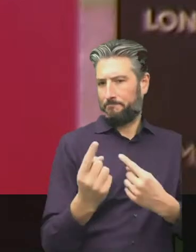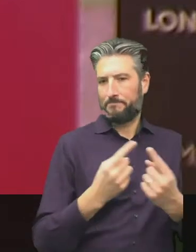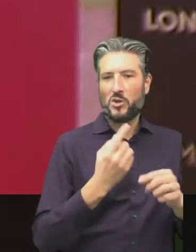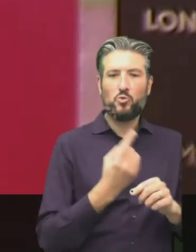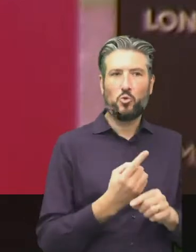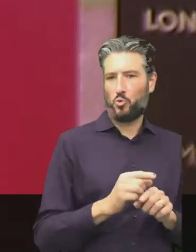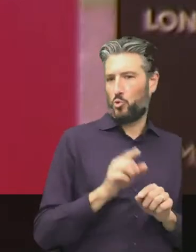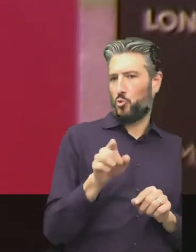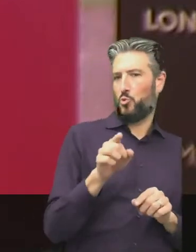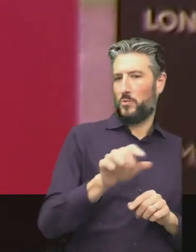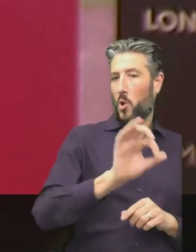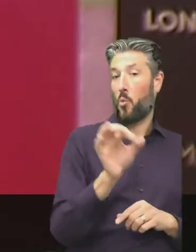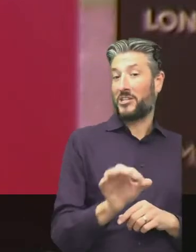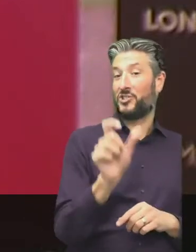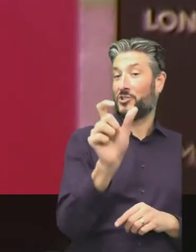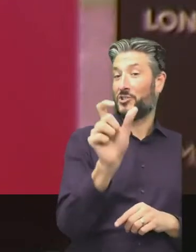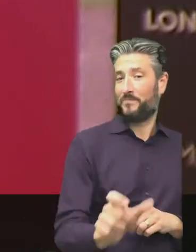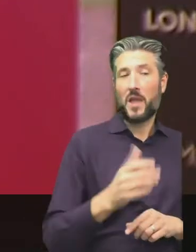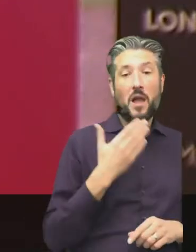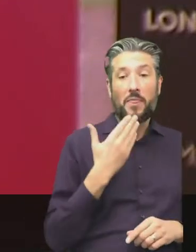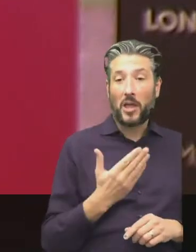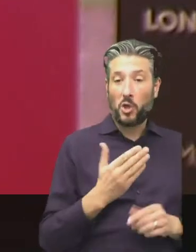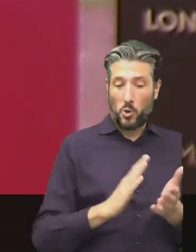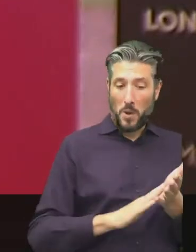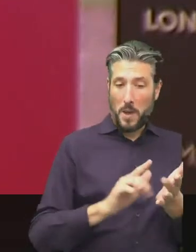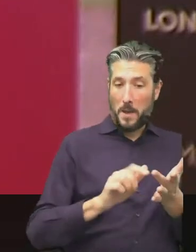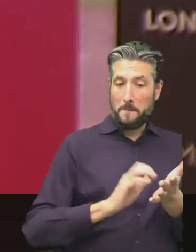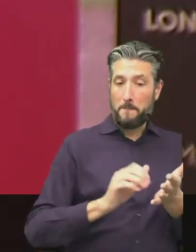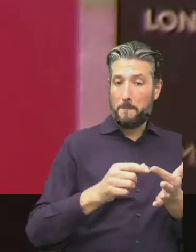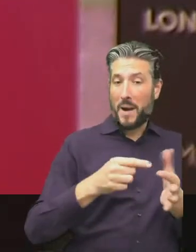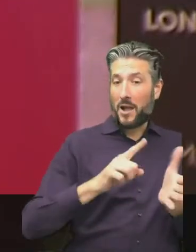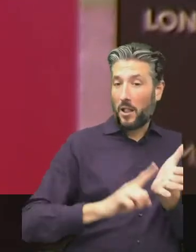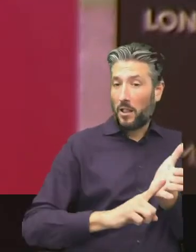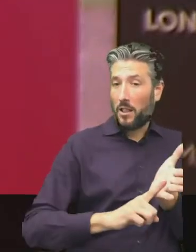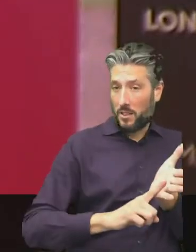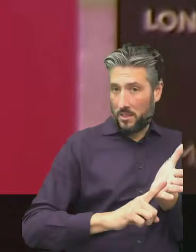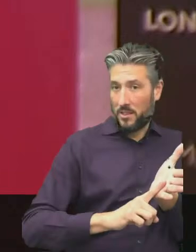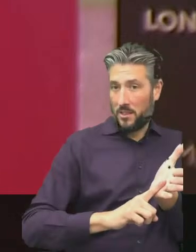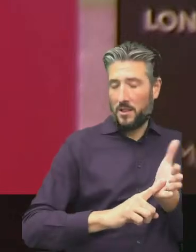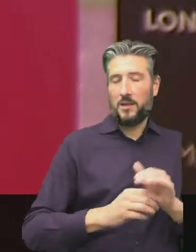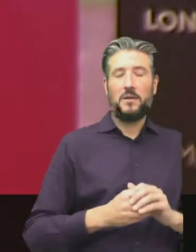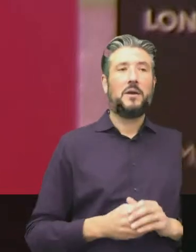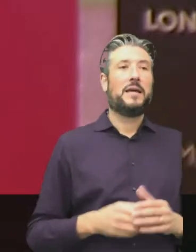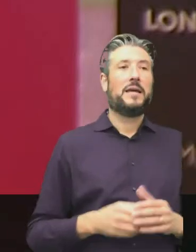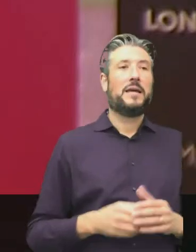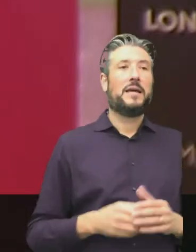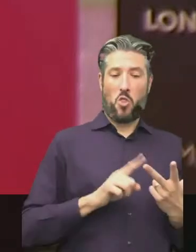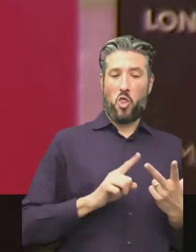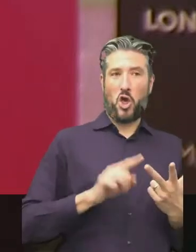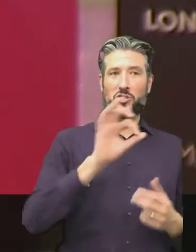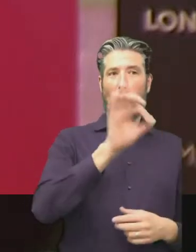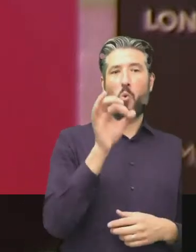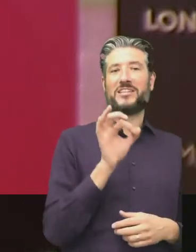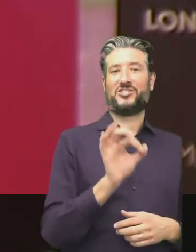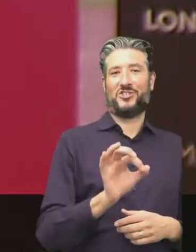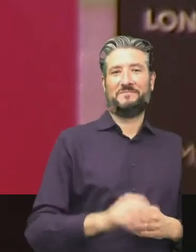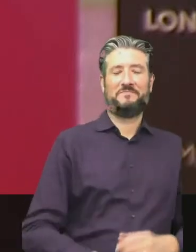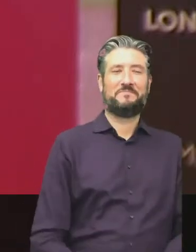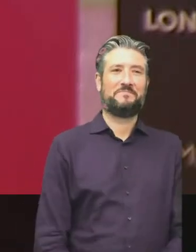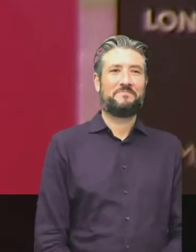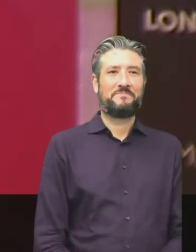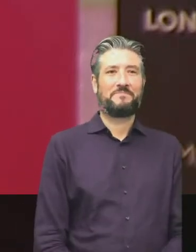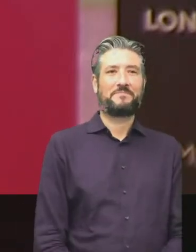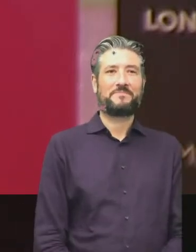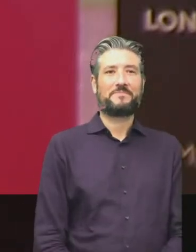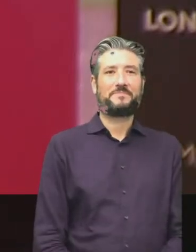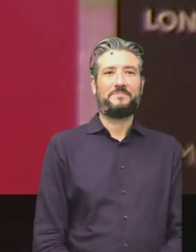Thank you, Michael, for your question. Our third question will come from Elora Martin